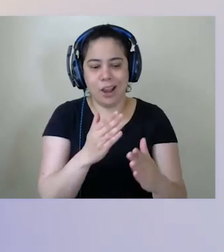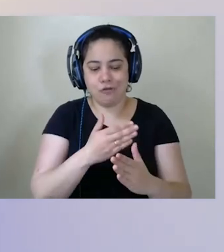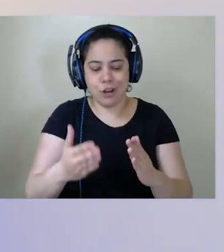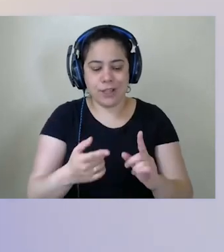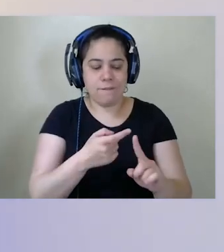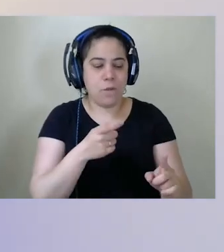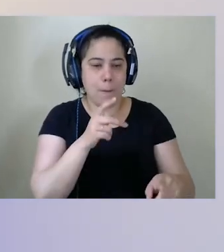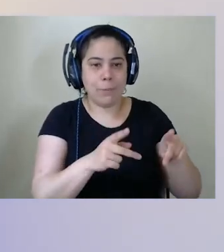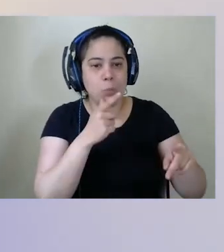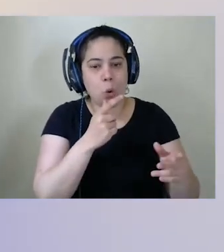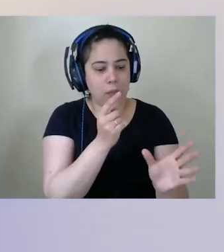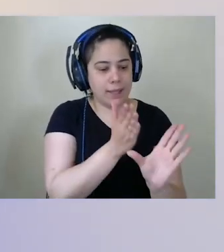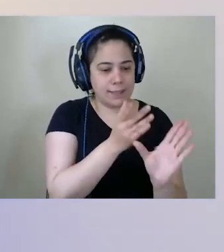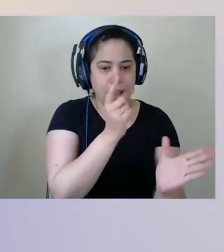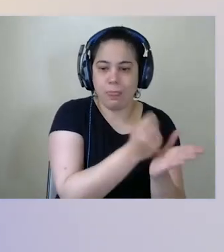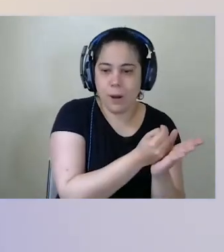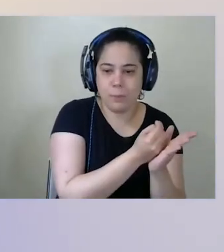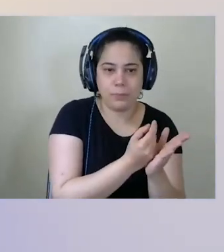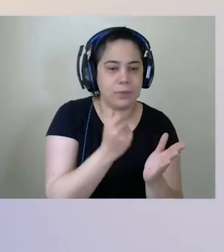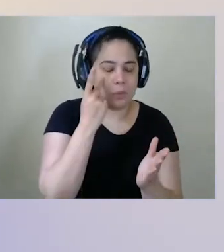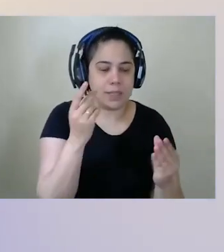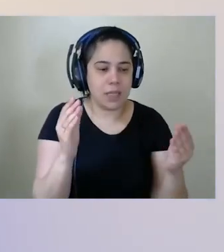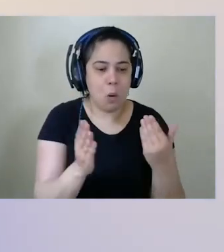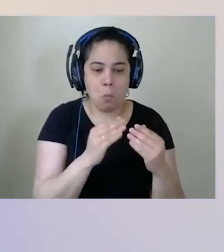fundamental neuroscience.